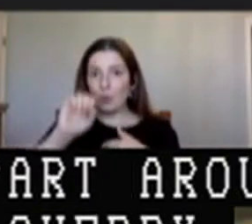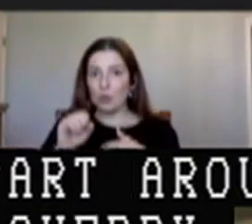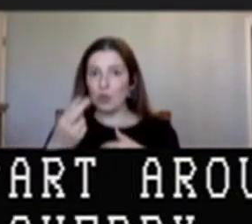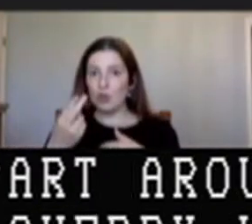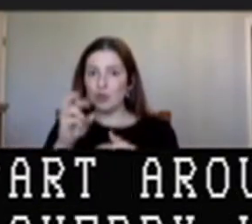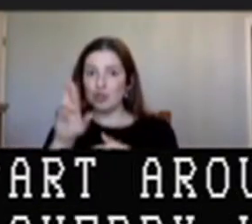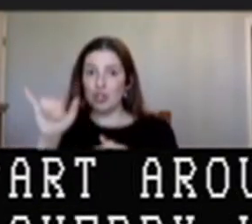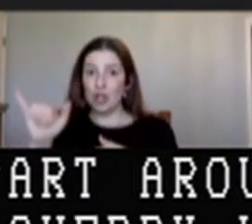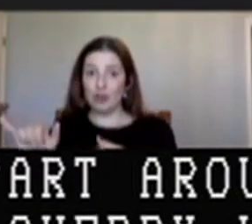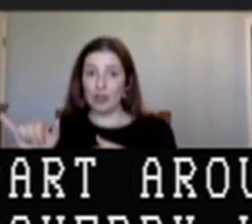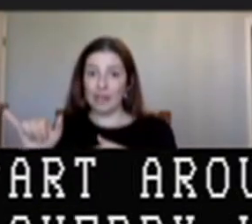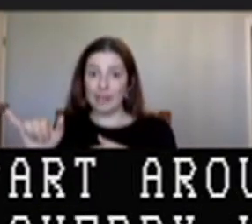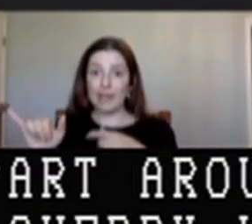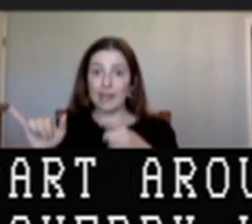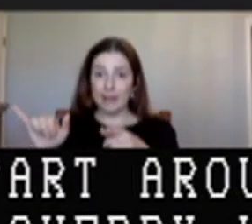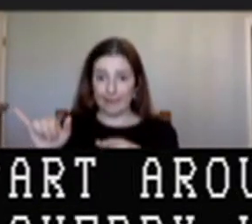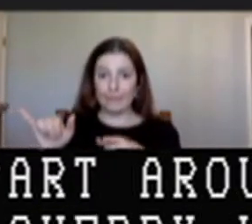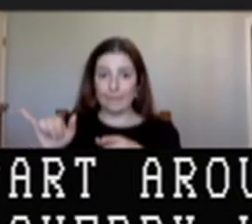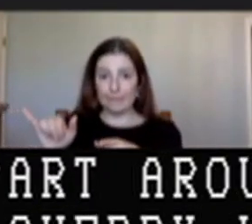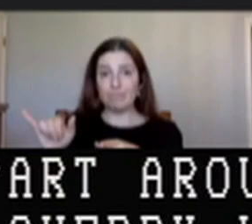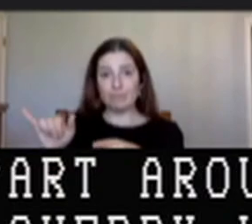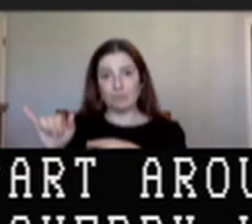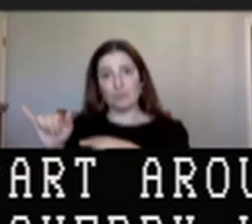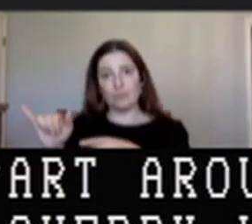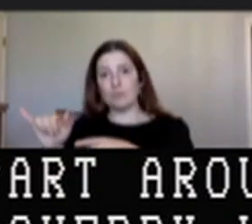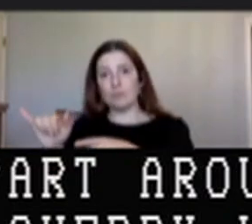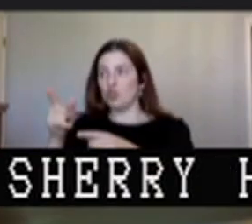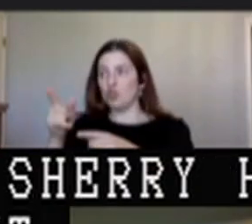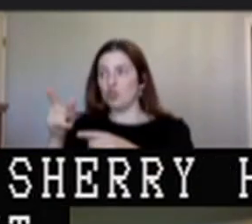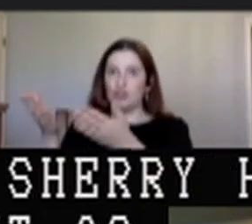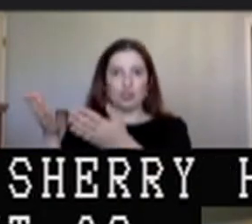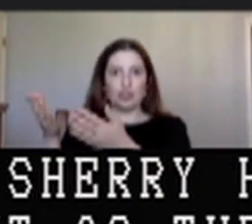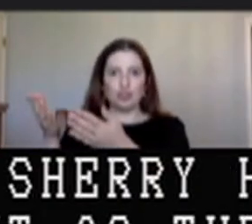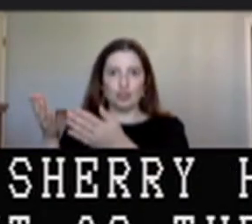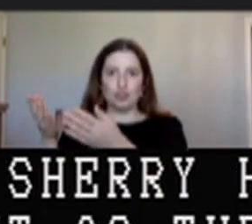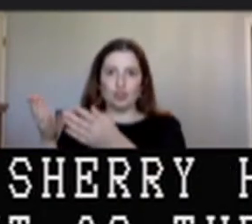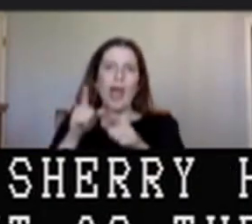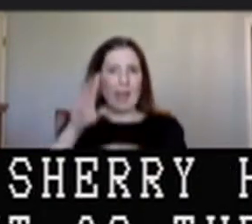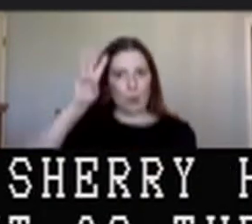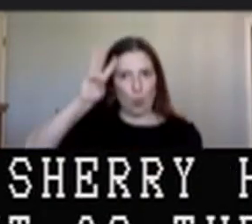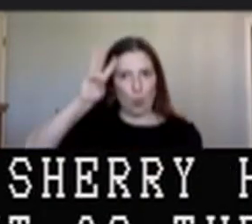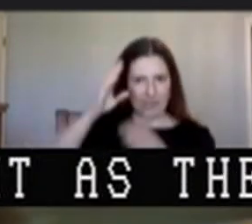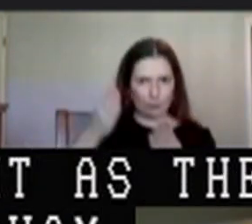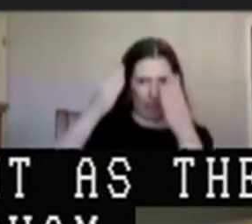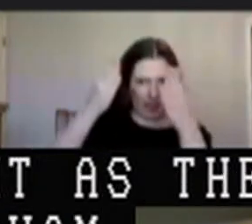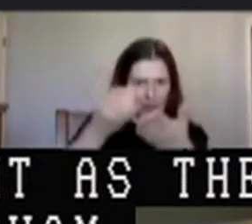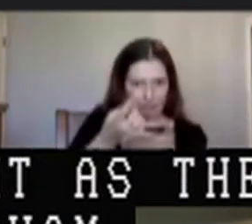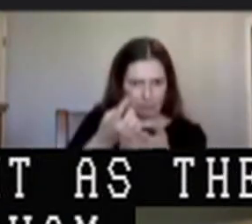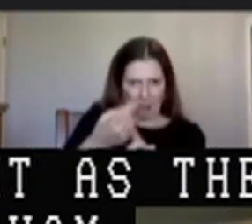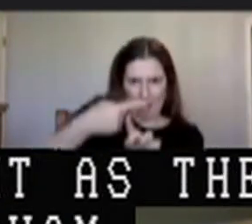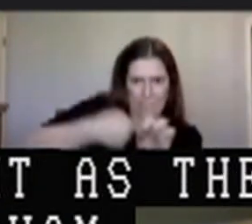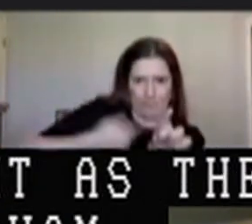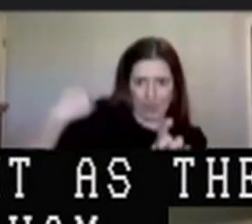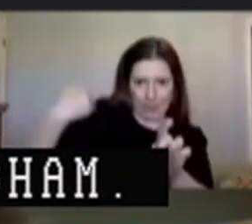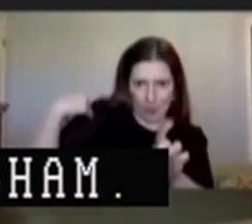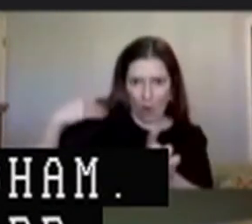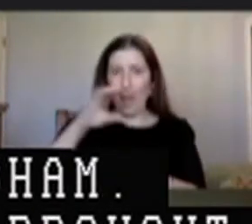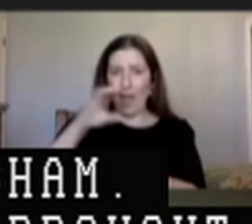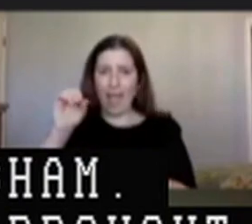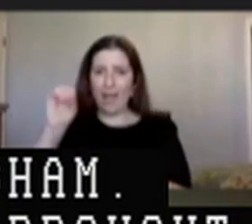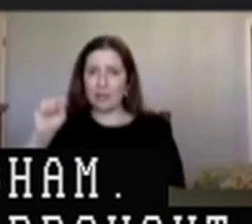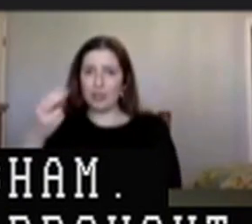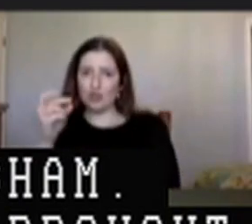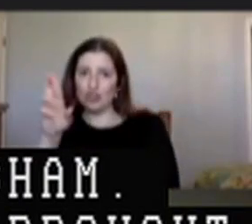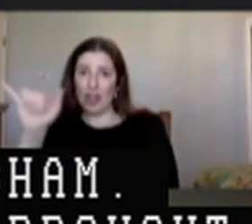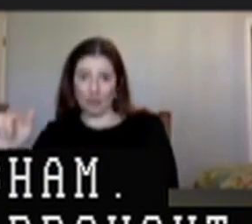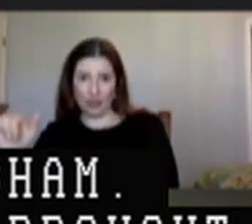that they're using that at the Brigham. And when Wes had brought that up about for the deaf and hard of